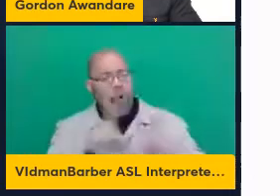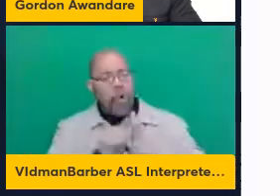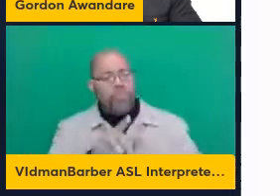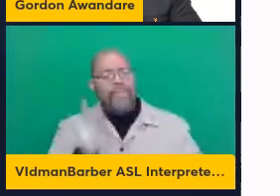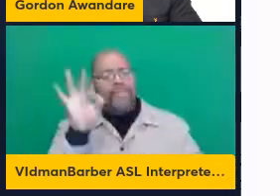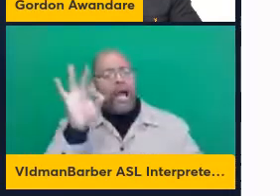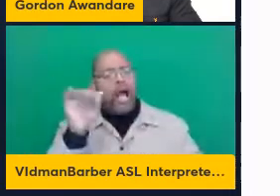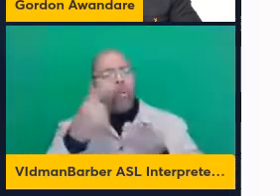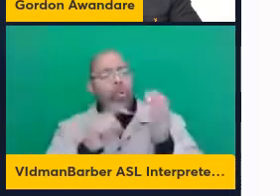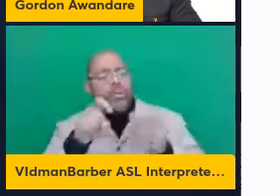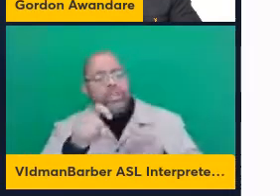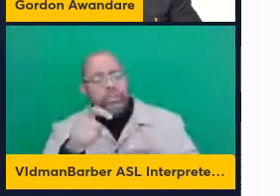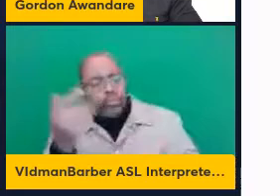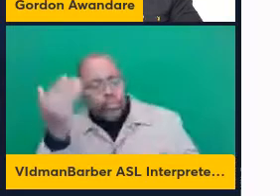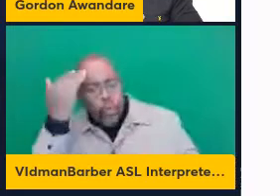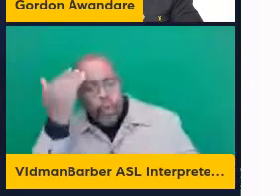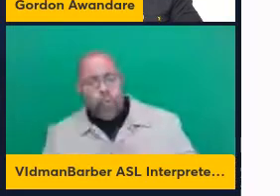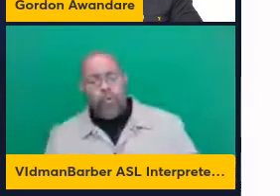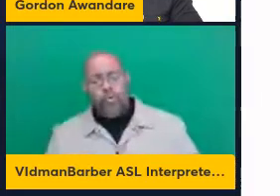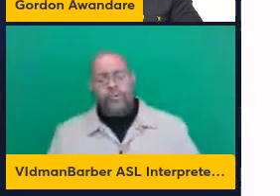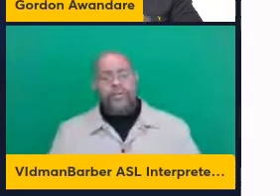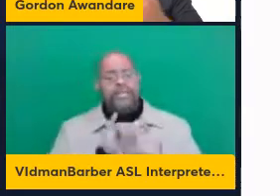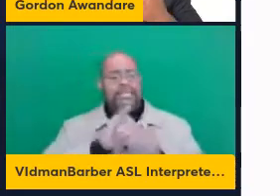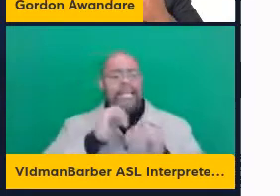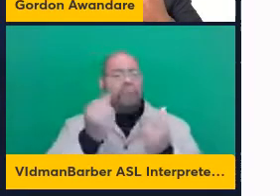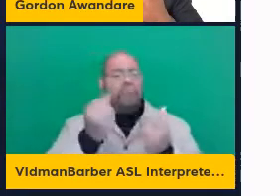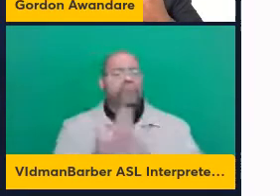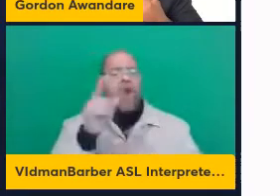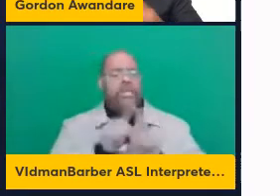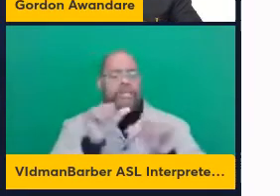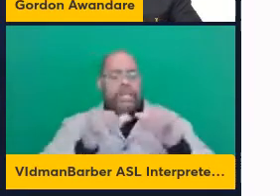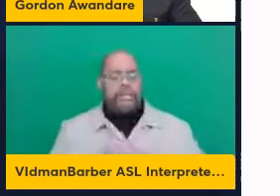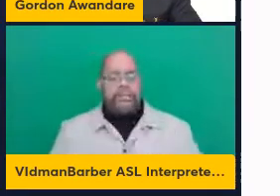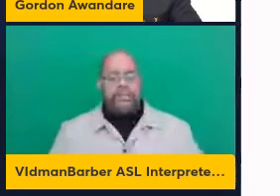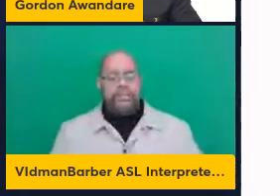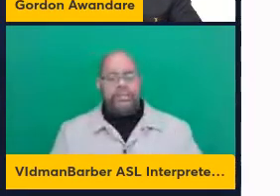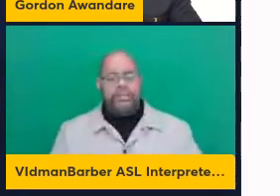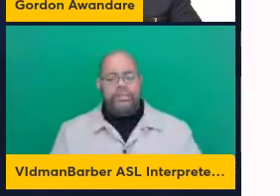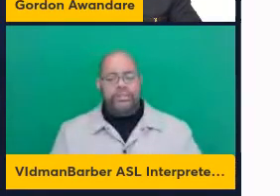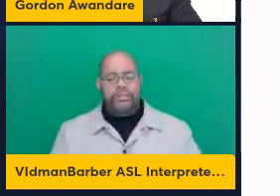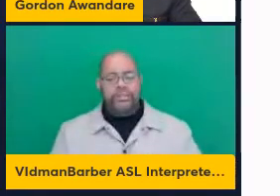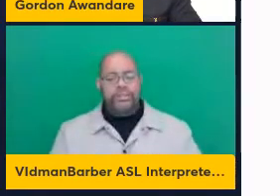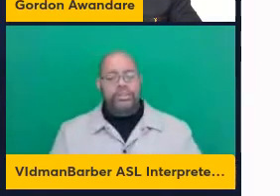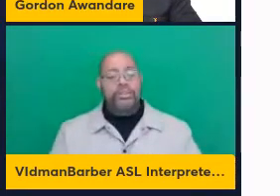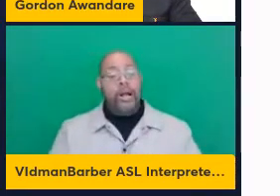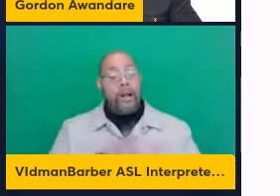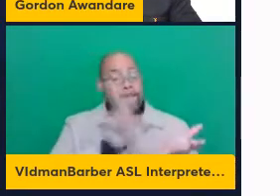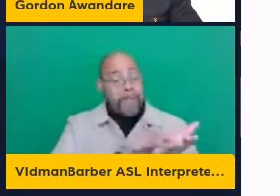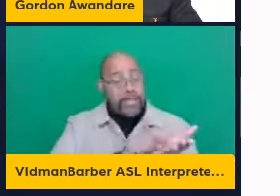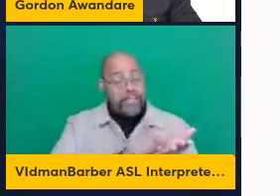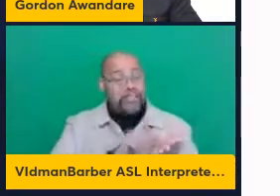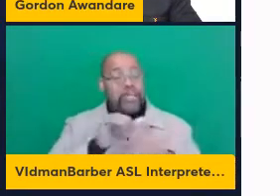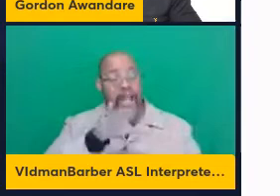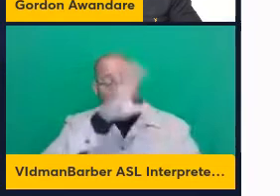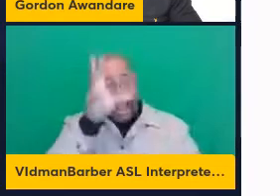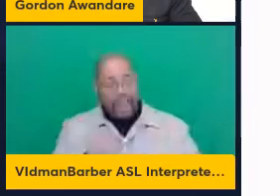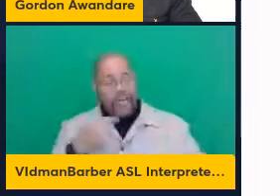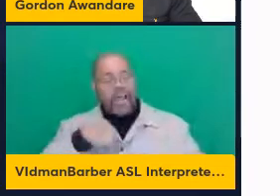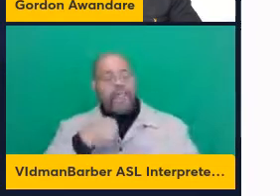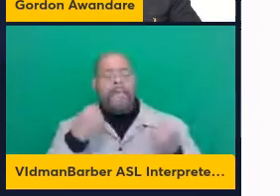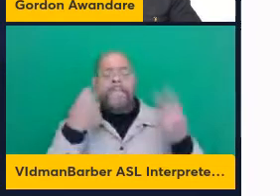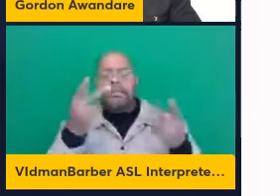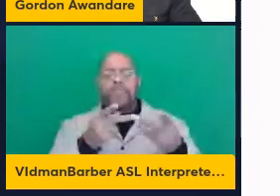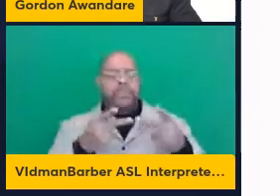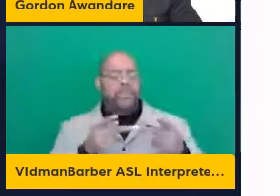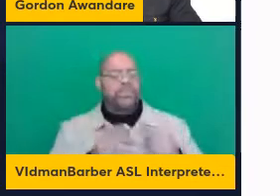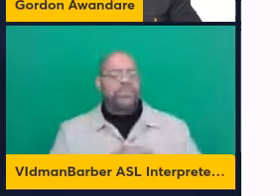about opportunities. And this is how you grow as a scientist. Publications on the African continent, we have many places